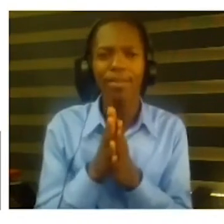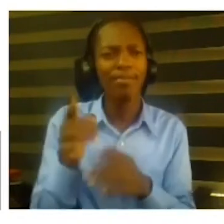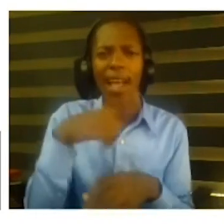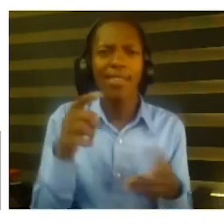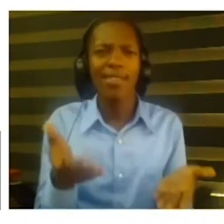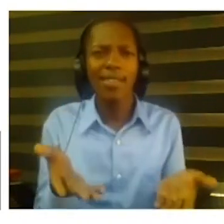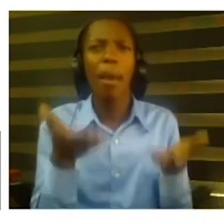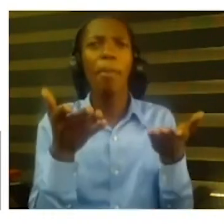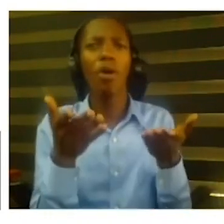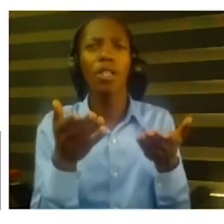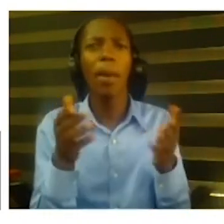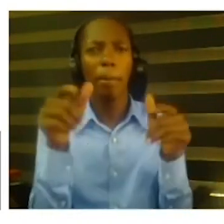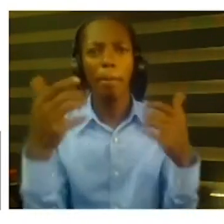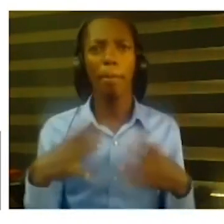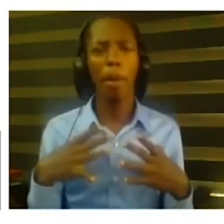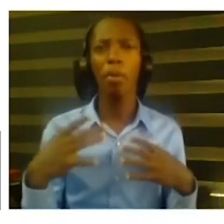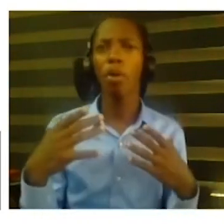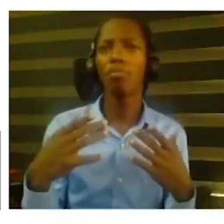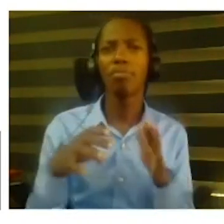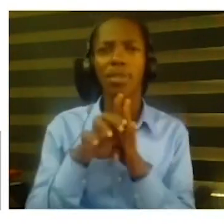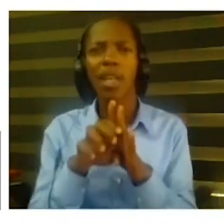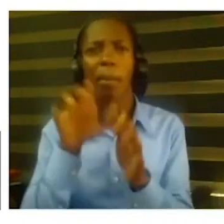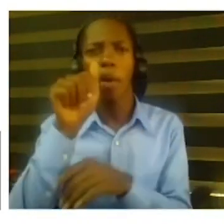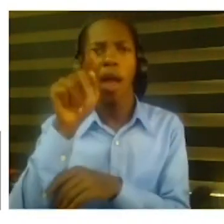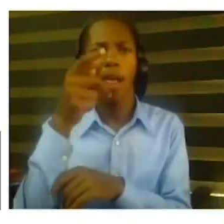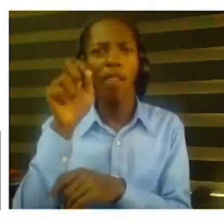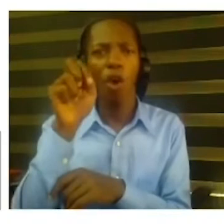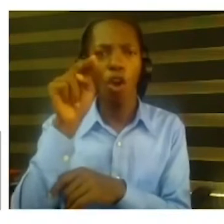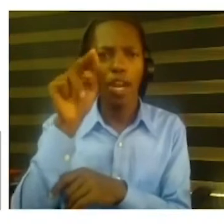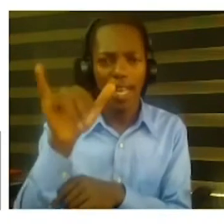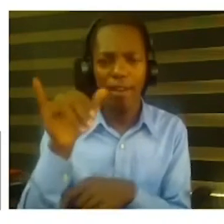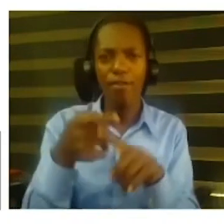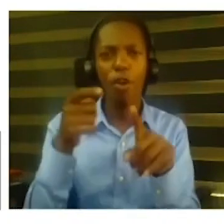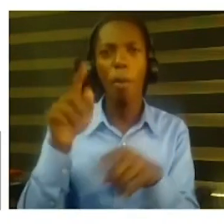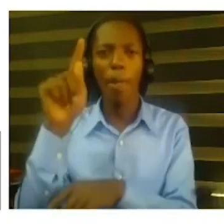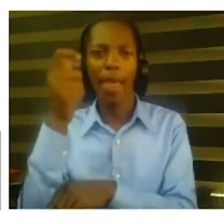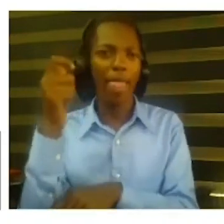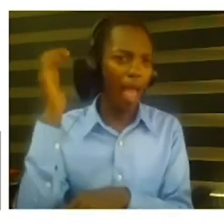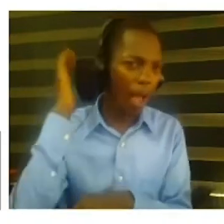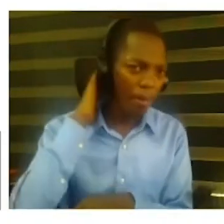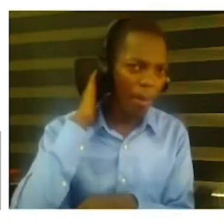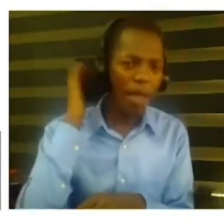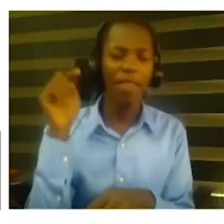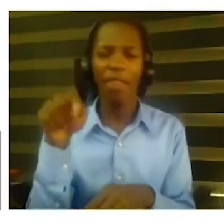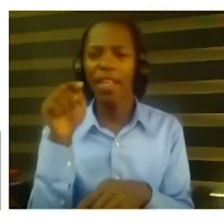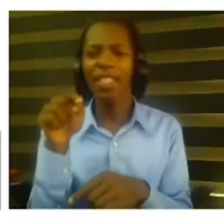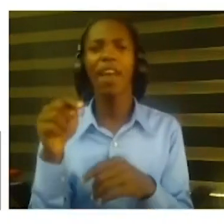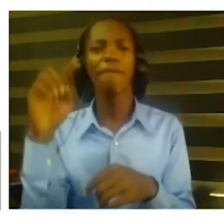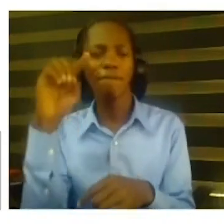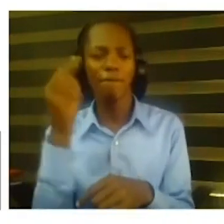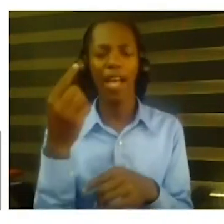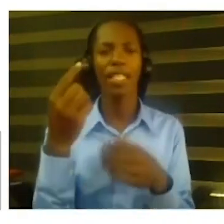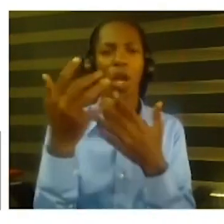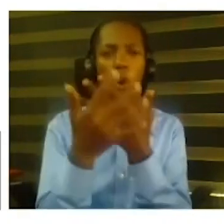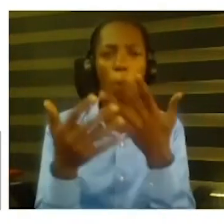like Anthony Wambua from Machakos County, who is set on becoming the first blind computer programmer? How do